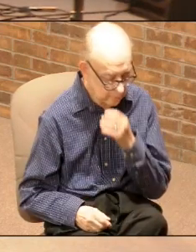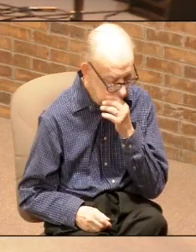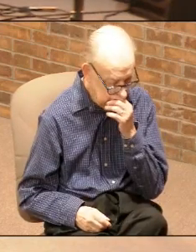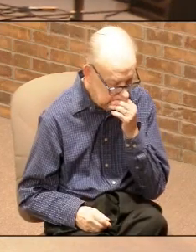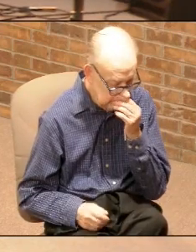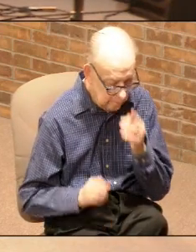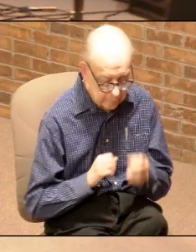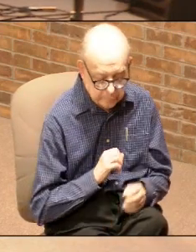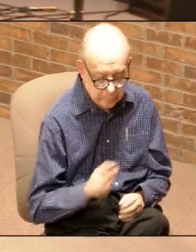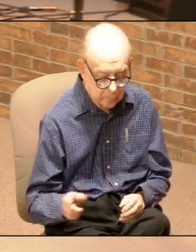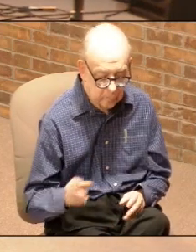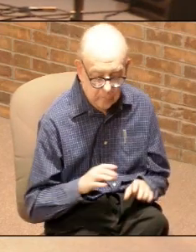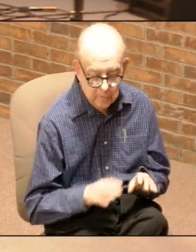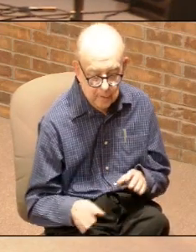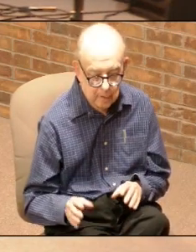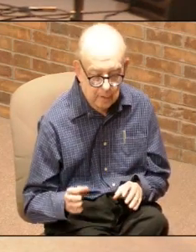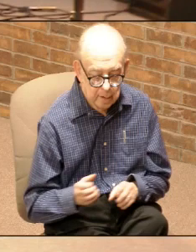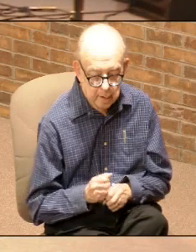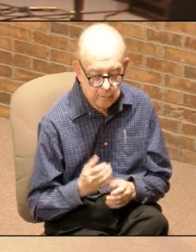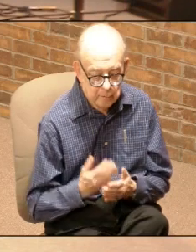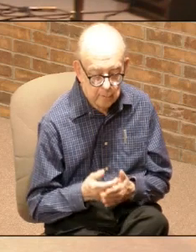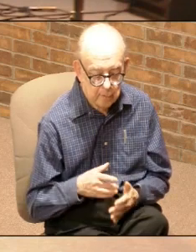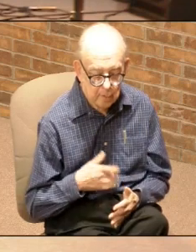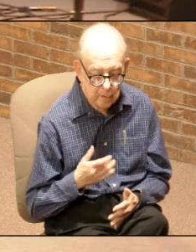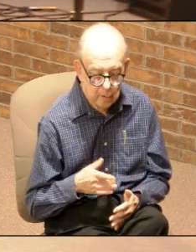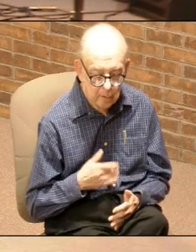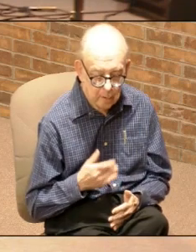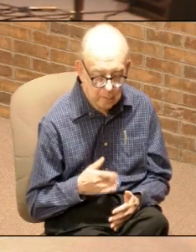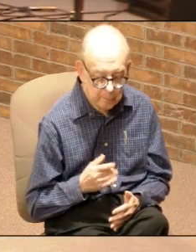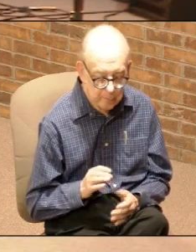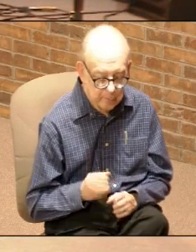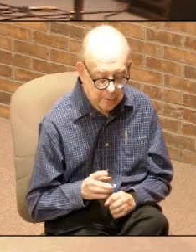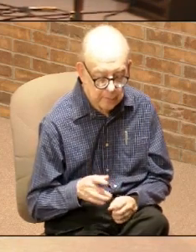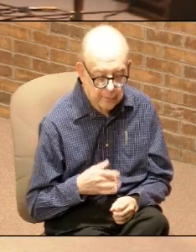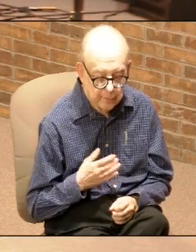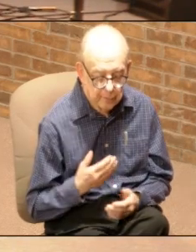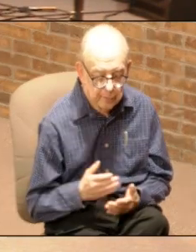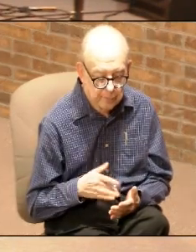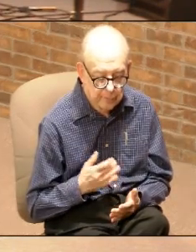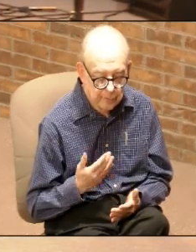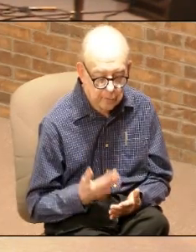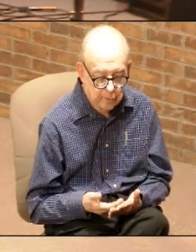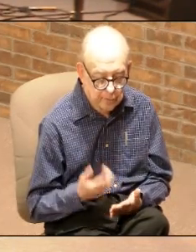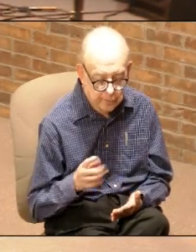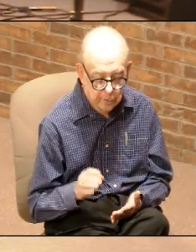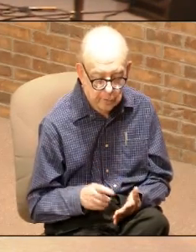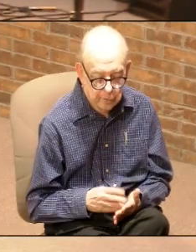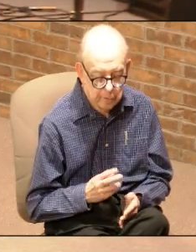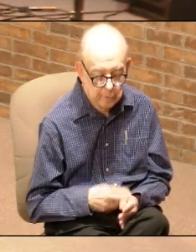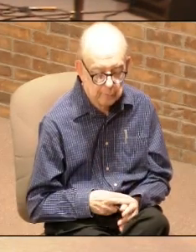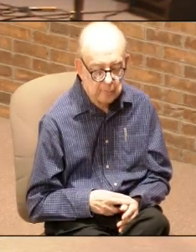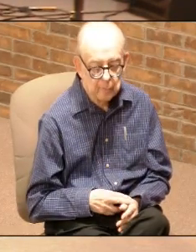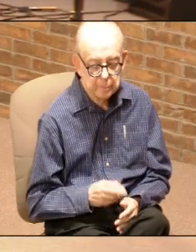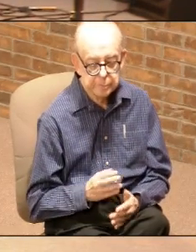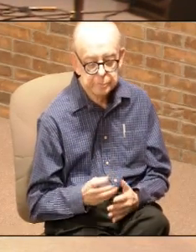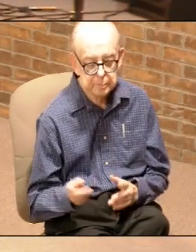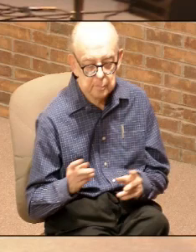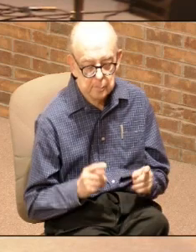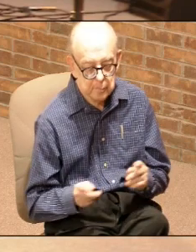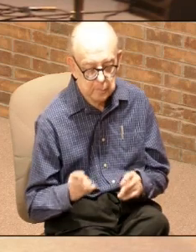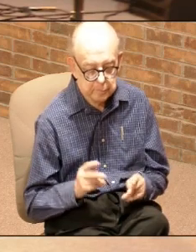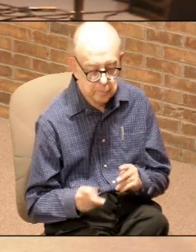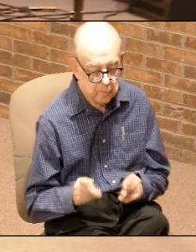All they did was just got a good feeling that made them feel good for a while. There are some of them that